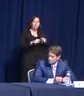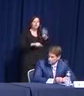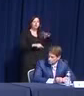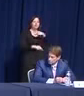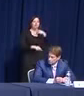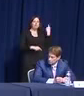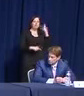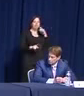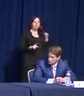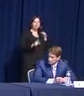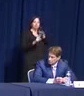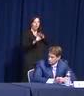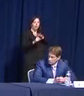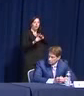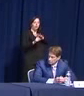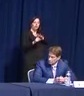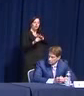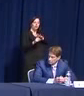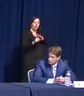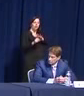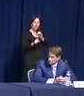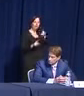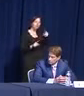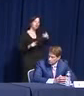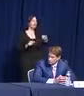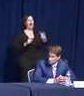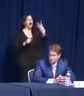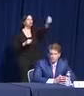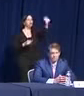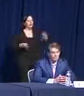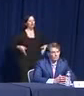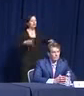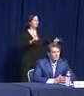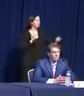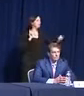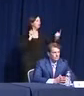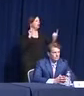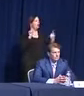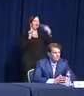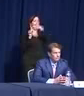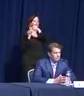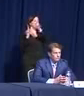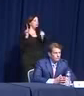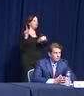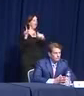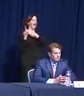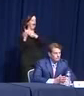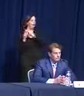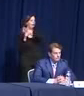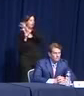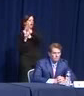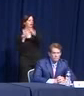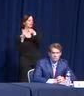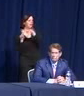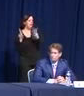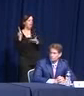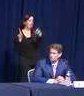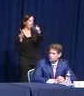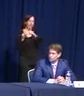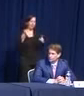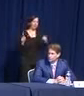to individuals. You're walking down the street, you might pass somebody who you don't know might have